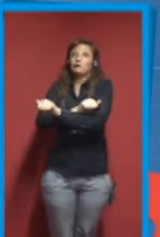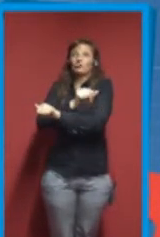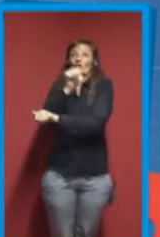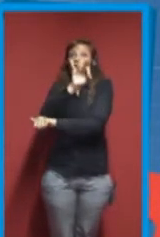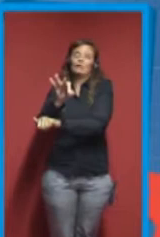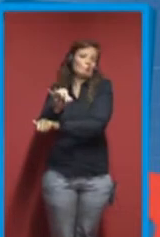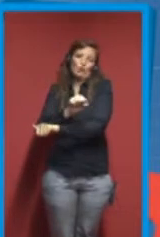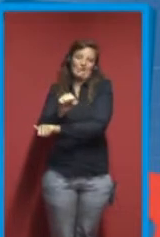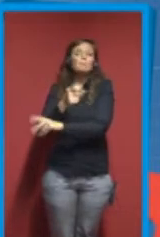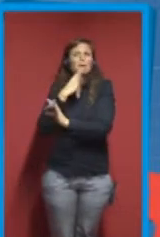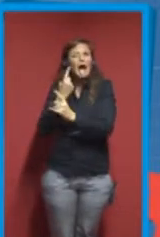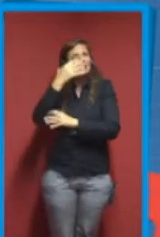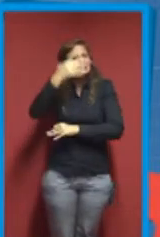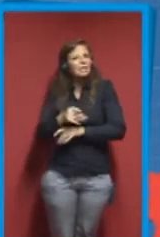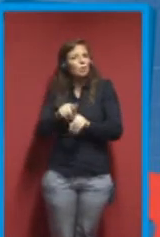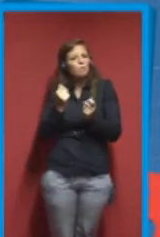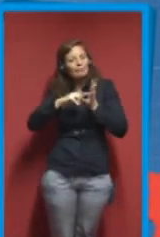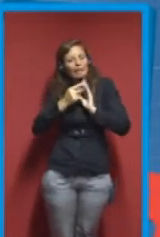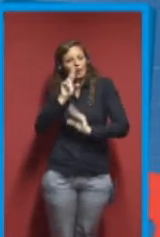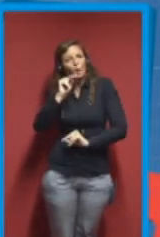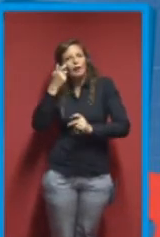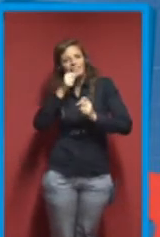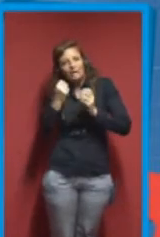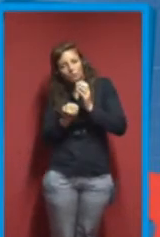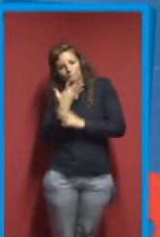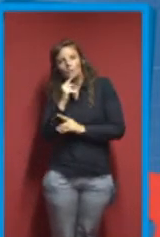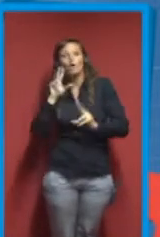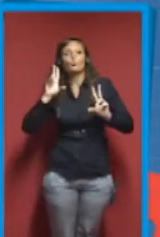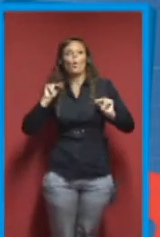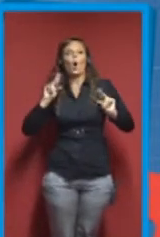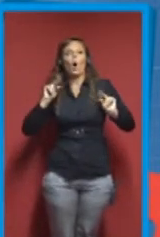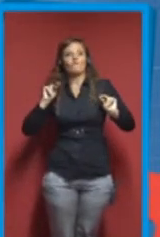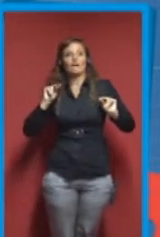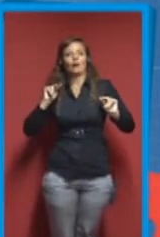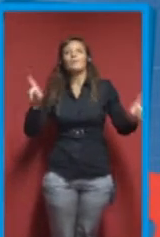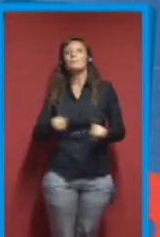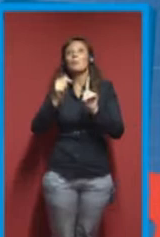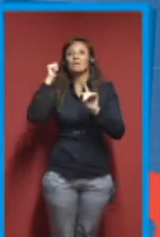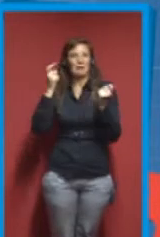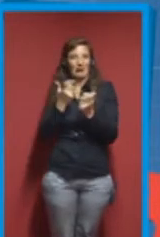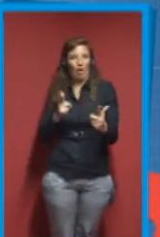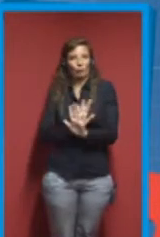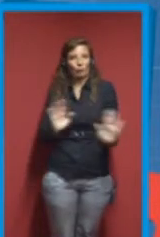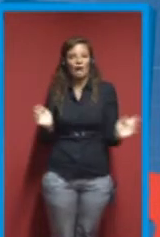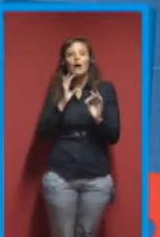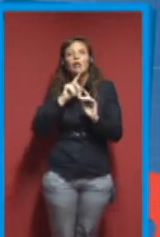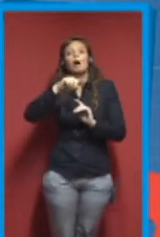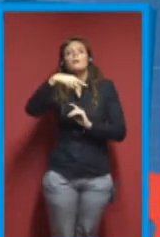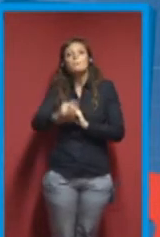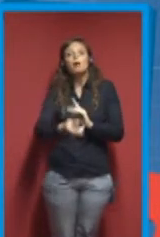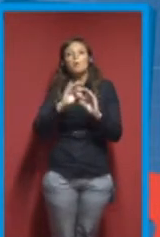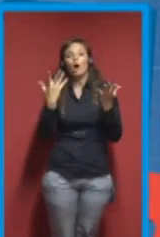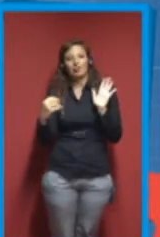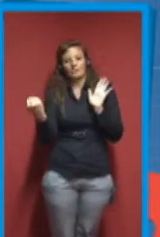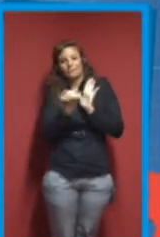entirely new products that couldn't exist before. Some things don't go away. Launching a new brand is difficult. There's a lot of noise out